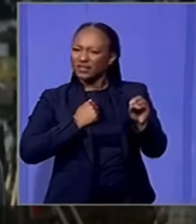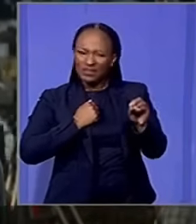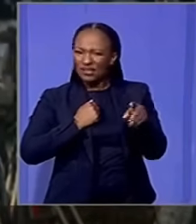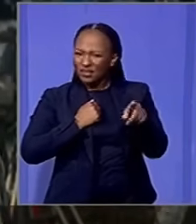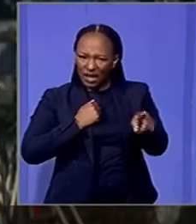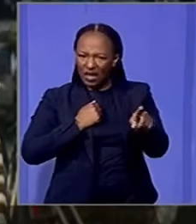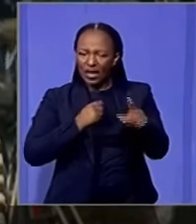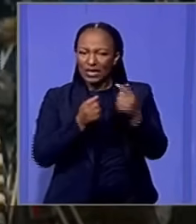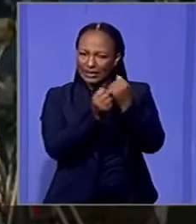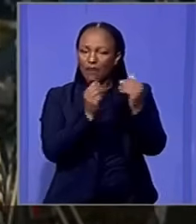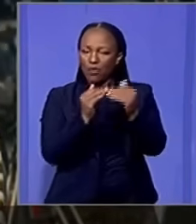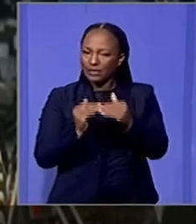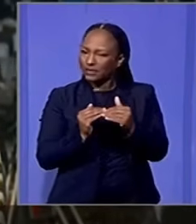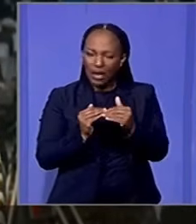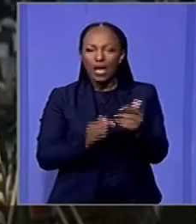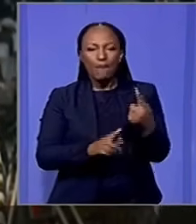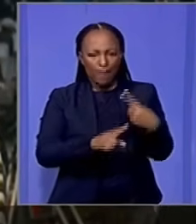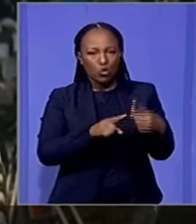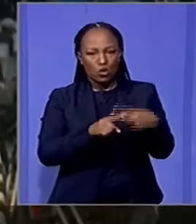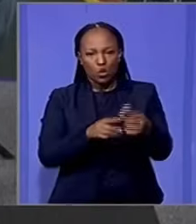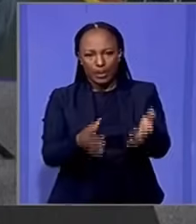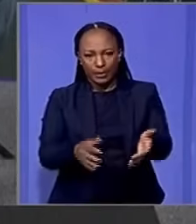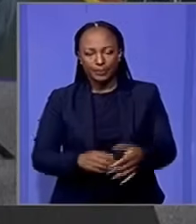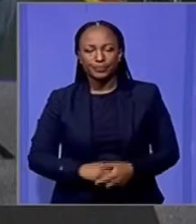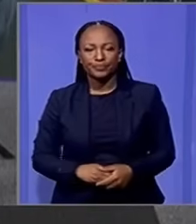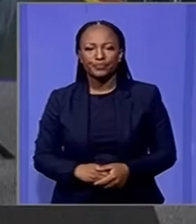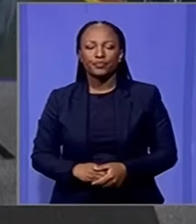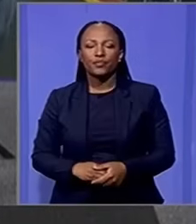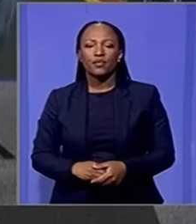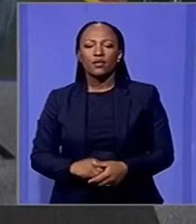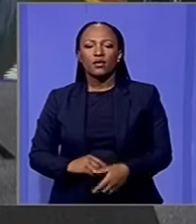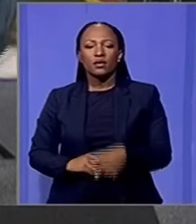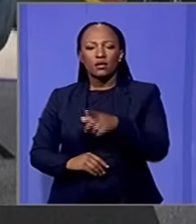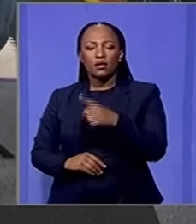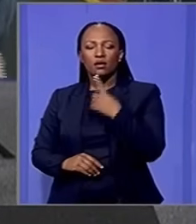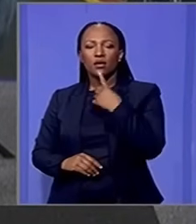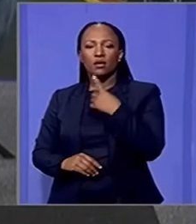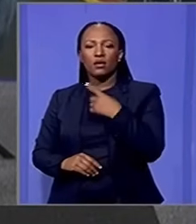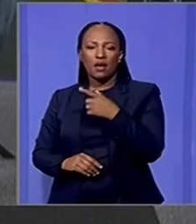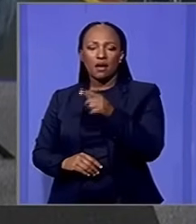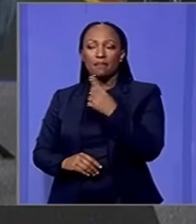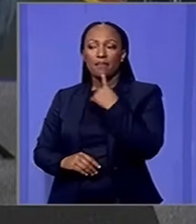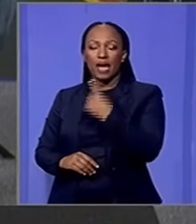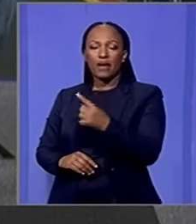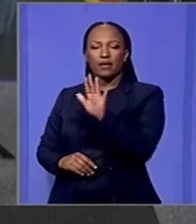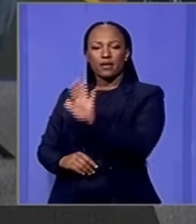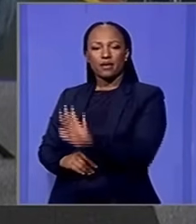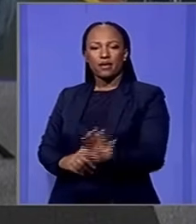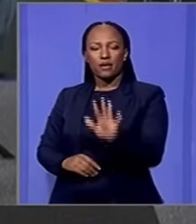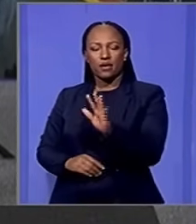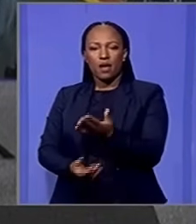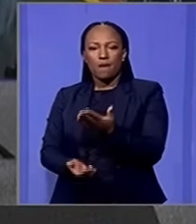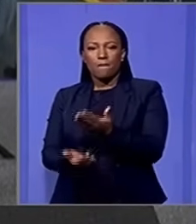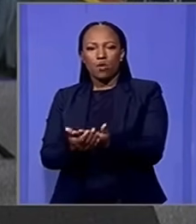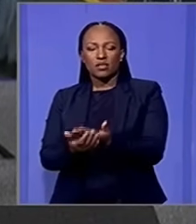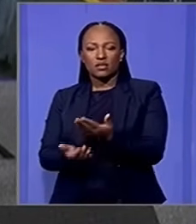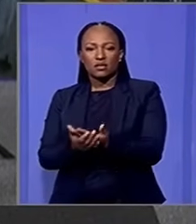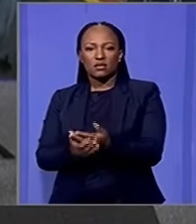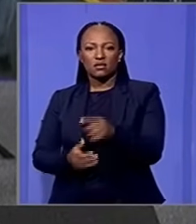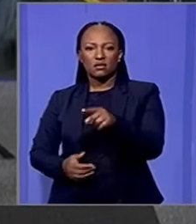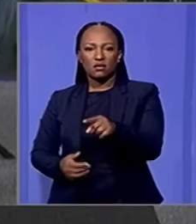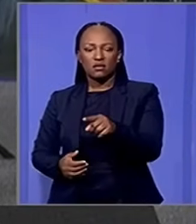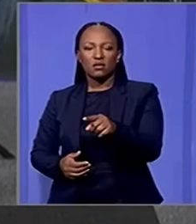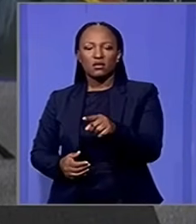mantlwantlwane jalo bojiba ba sekeseki ba bonela pele ba re go bontšha go ka tla go ba le kgonagalo ya pušo